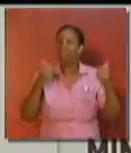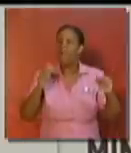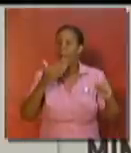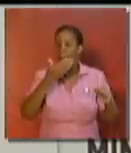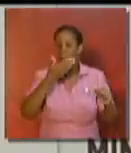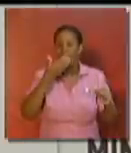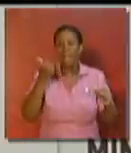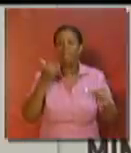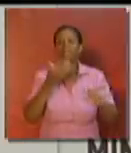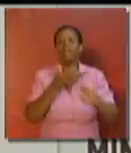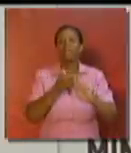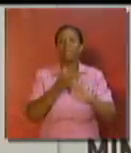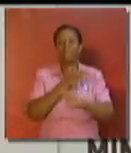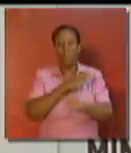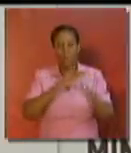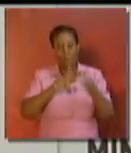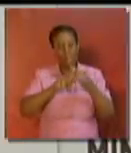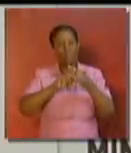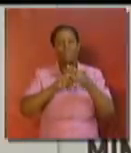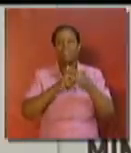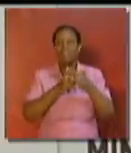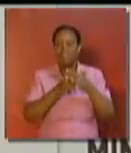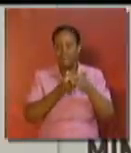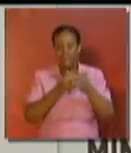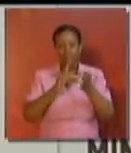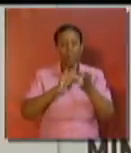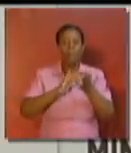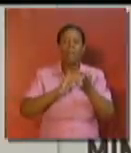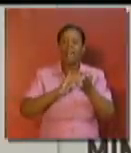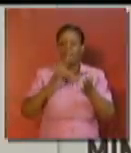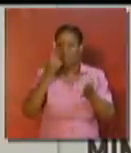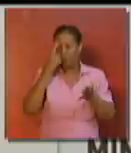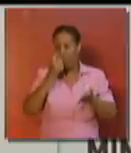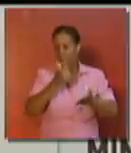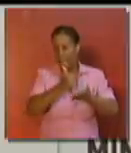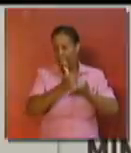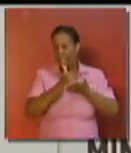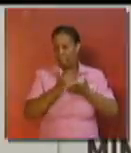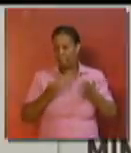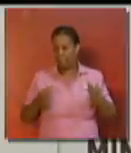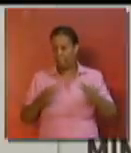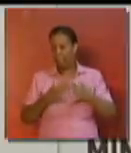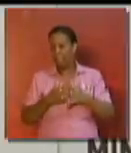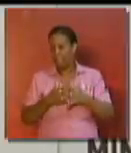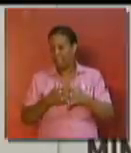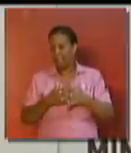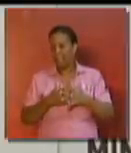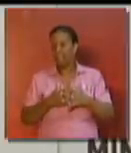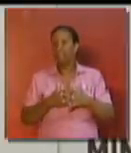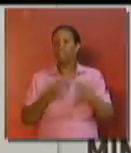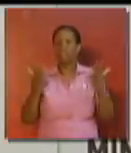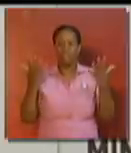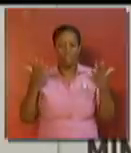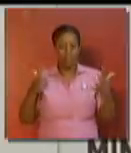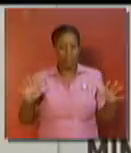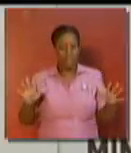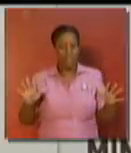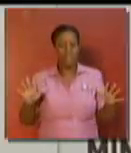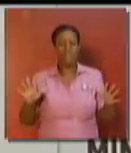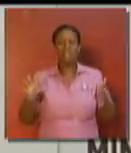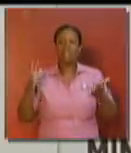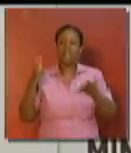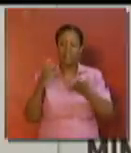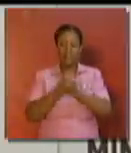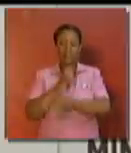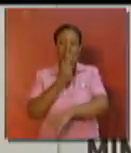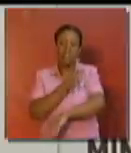as guided by your healthcare professional. If you can, and you are high risk, remember I said obesity,